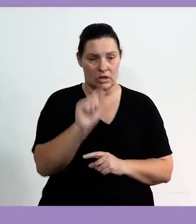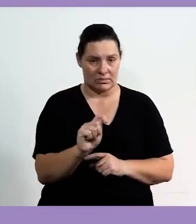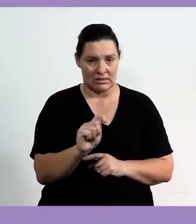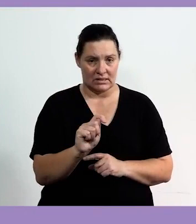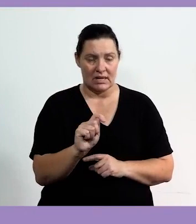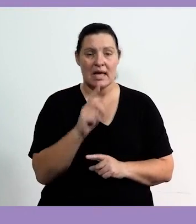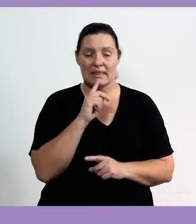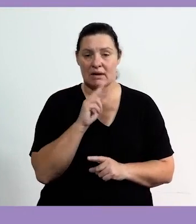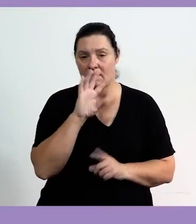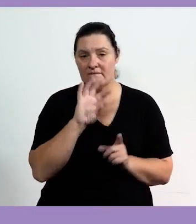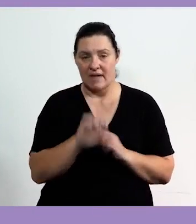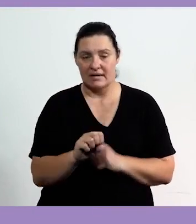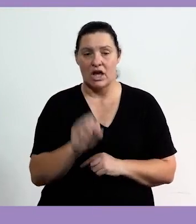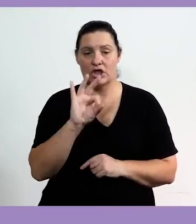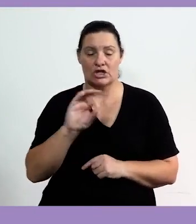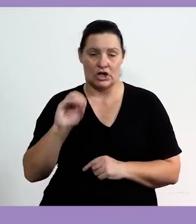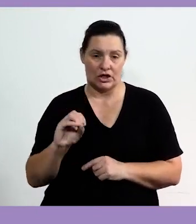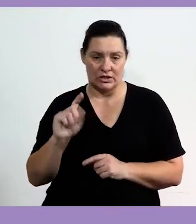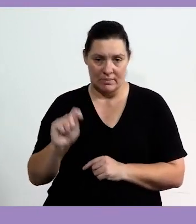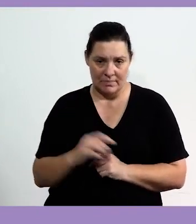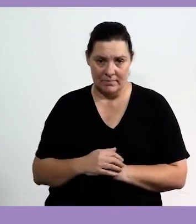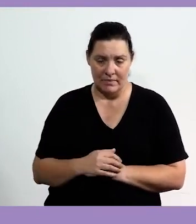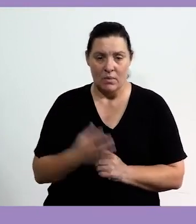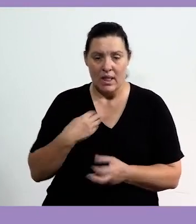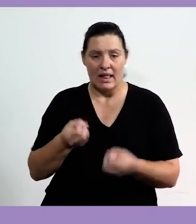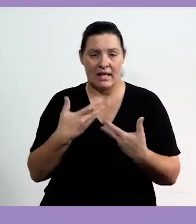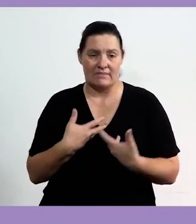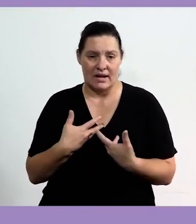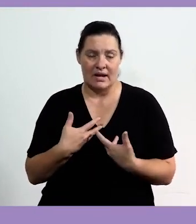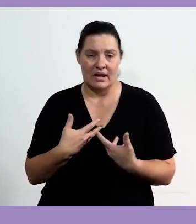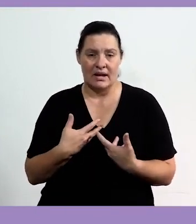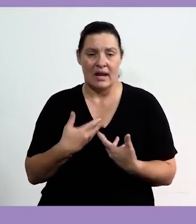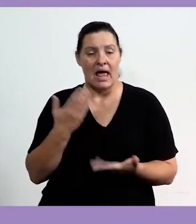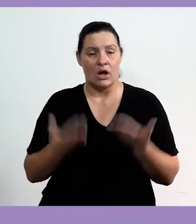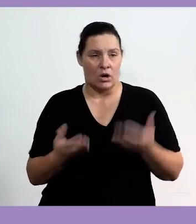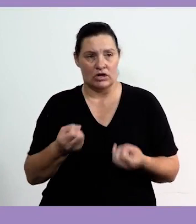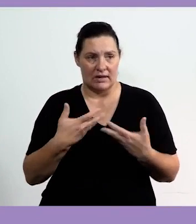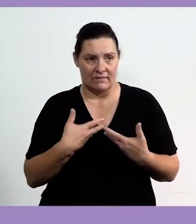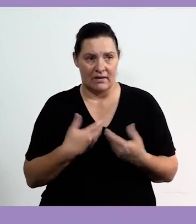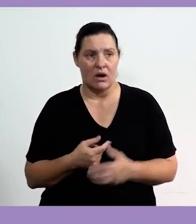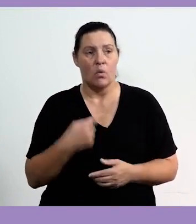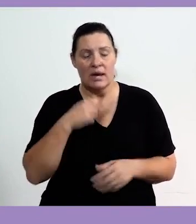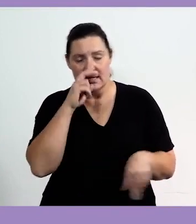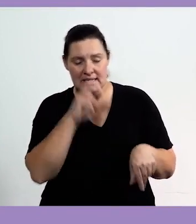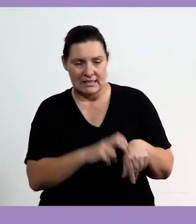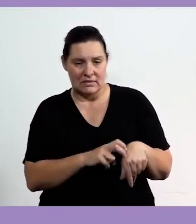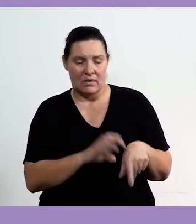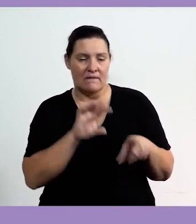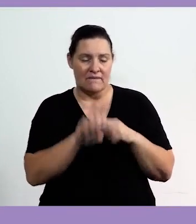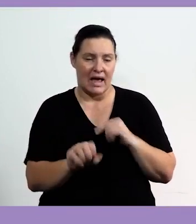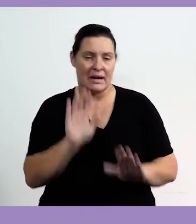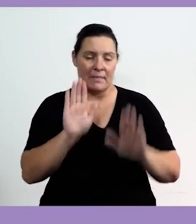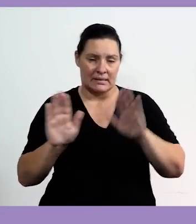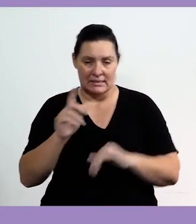3 terms here, and then we are going to find the 30th term. So now we've been given the algebraic equation, and then we need to